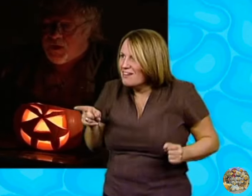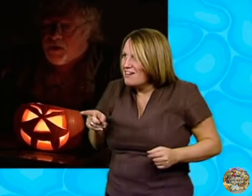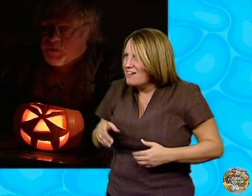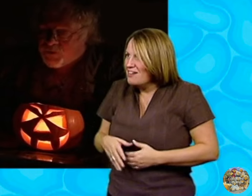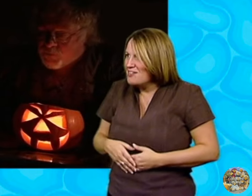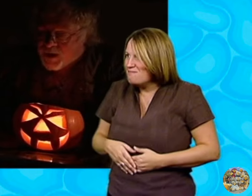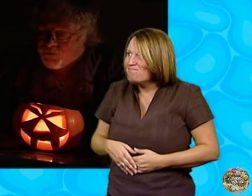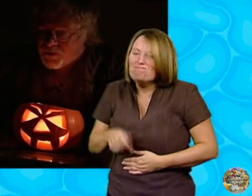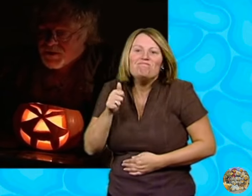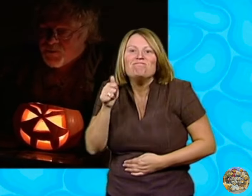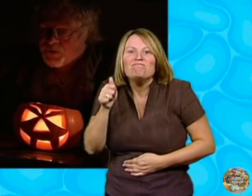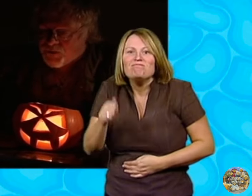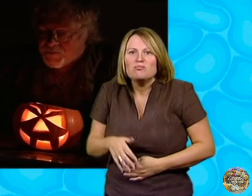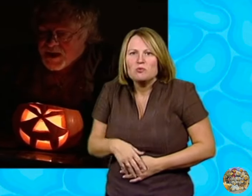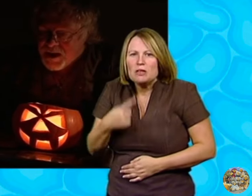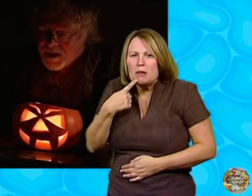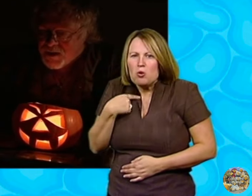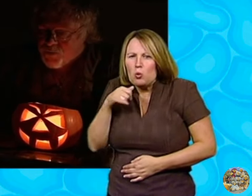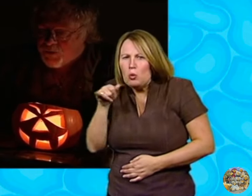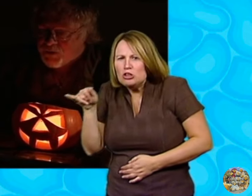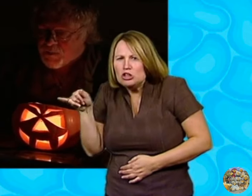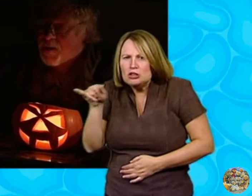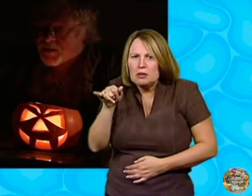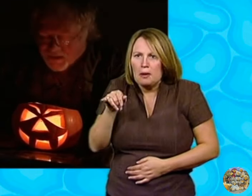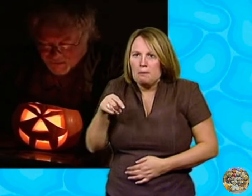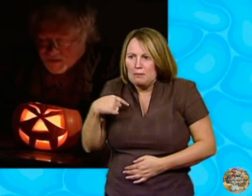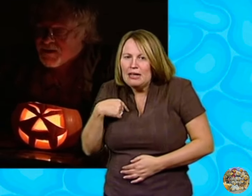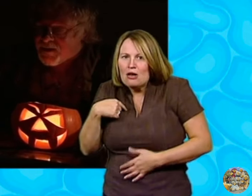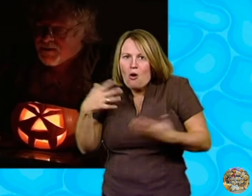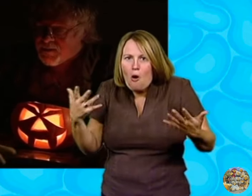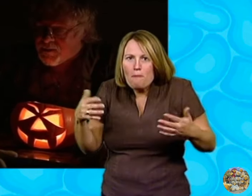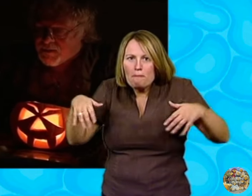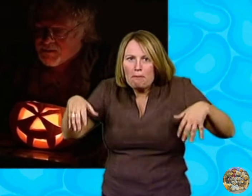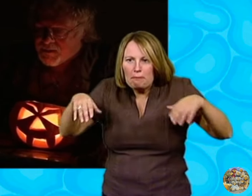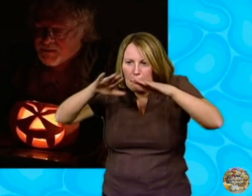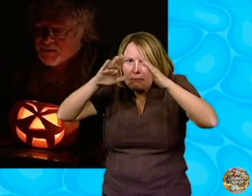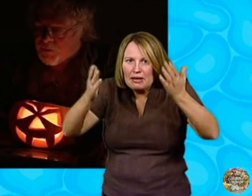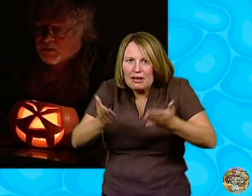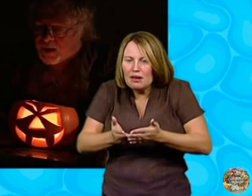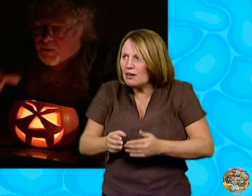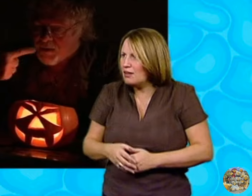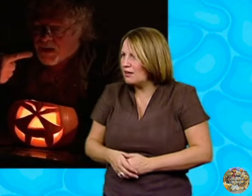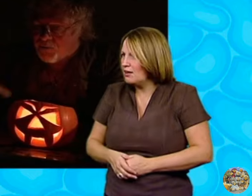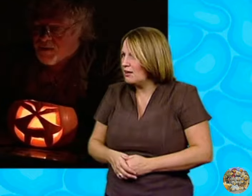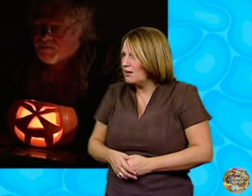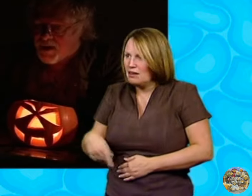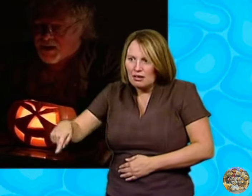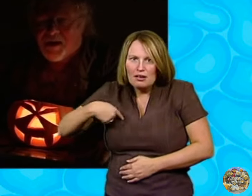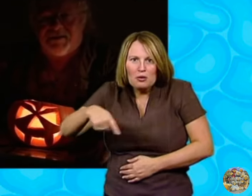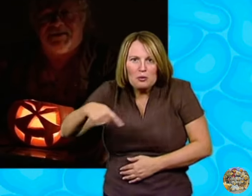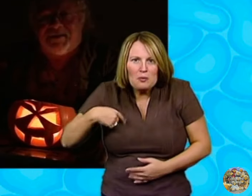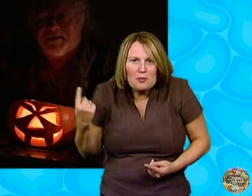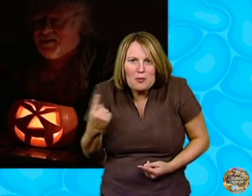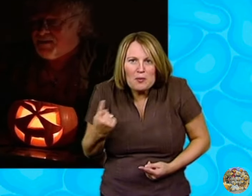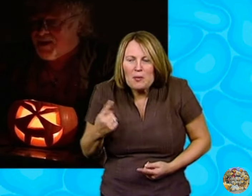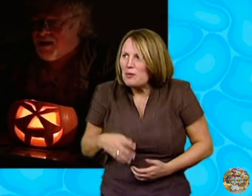Can you tell which is which? Which is me and which is the pumpkin? Yes, Bill. That is the pumpkin and what, that is that you. That one? Well